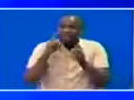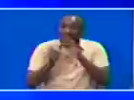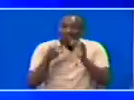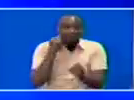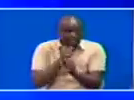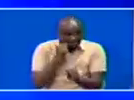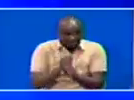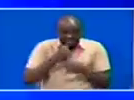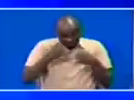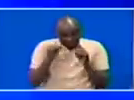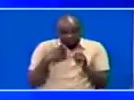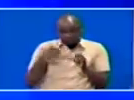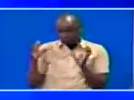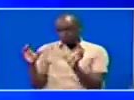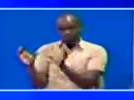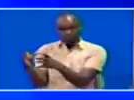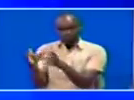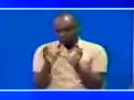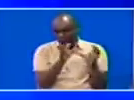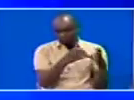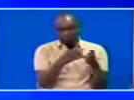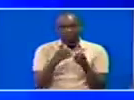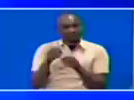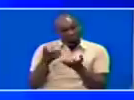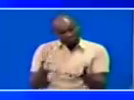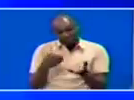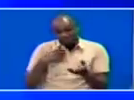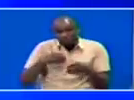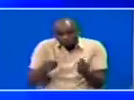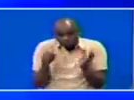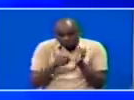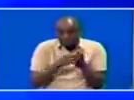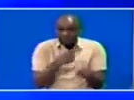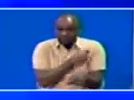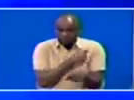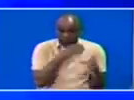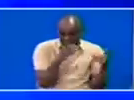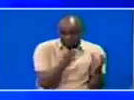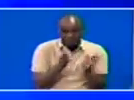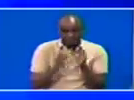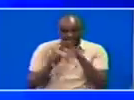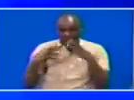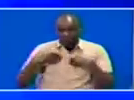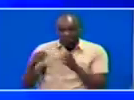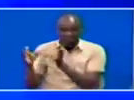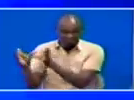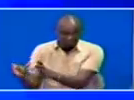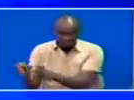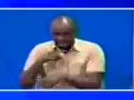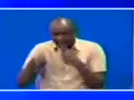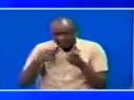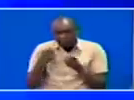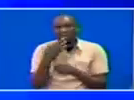an arbitrator in the stalemate, has failed to resolve a dispute between the doctors' union and the Ministry of Health regarding